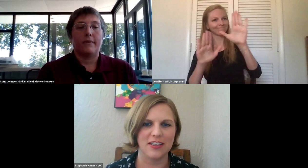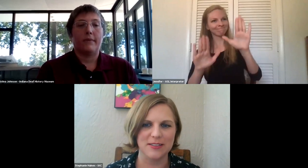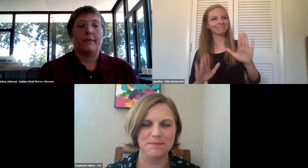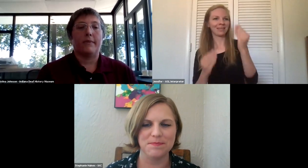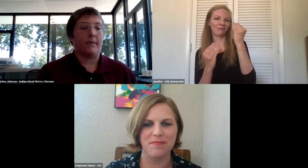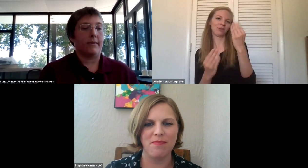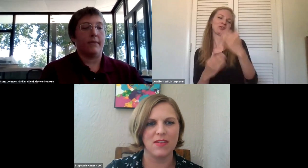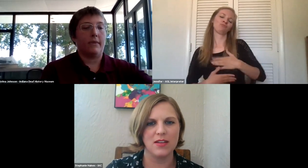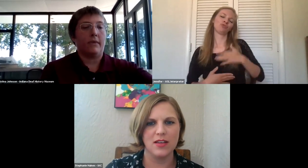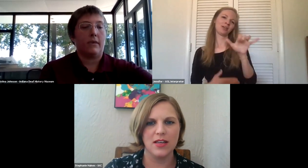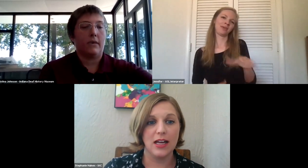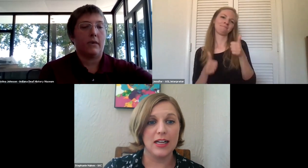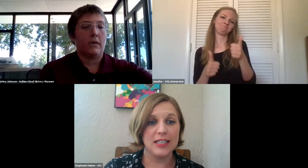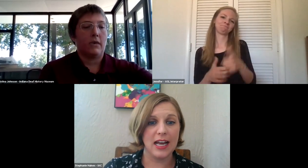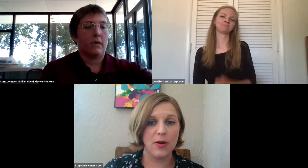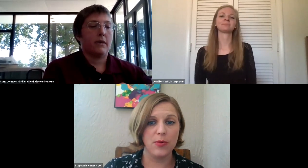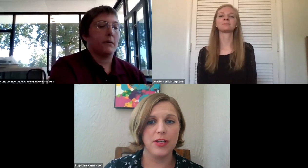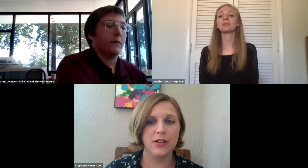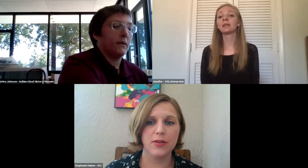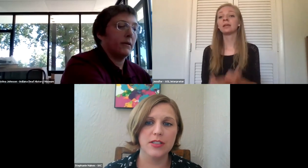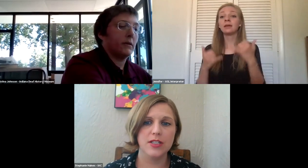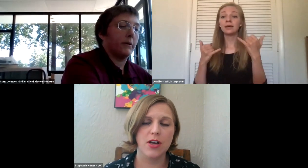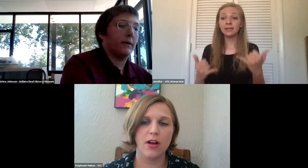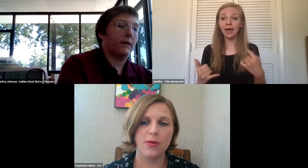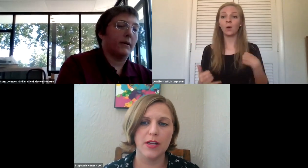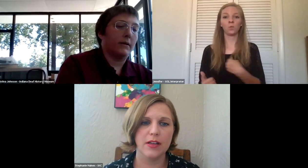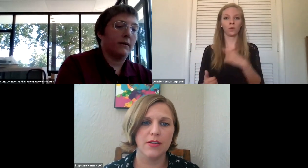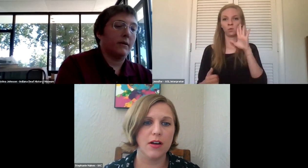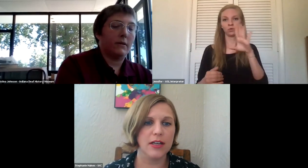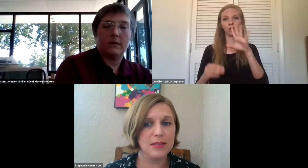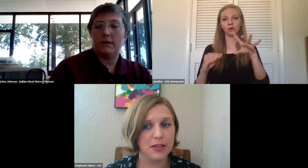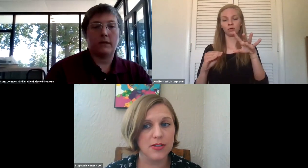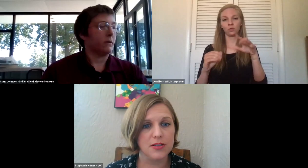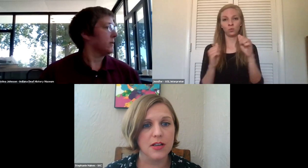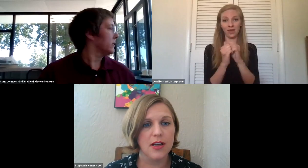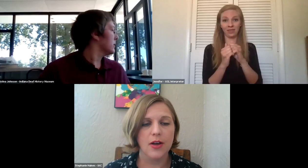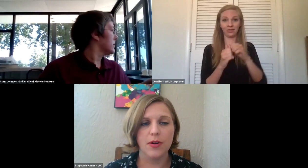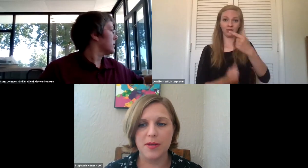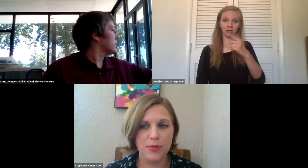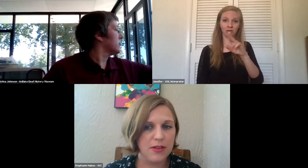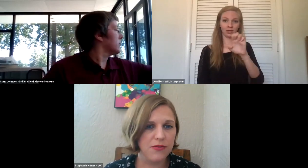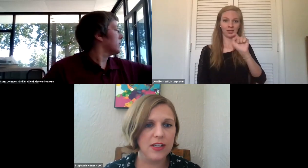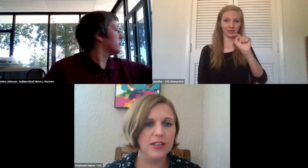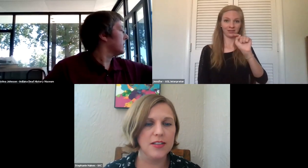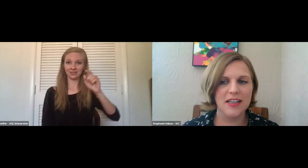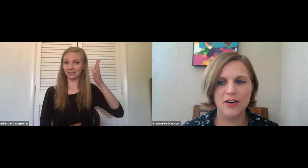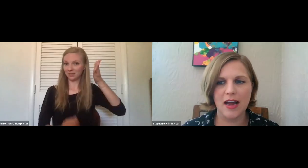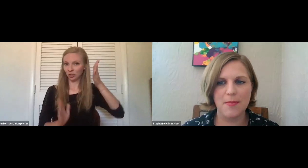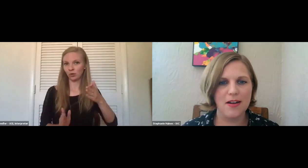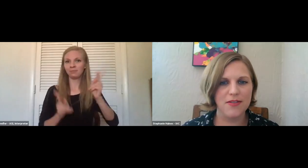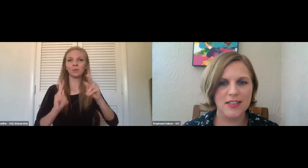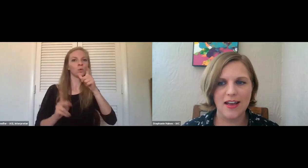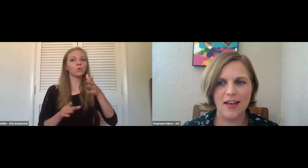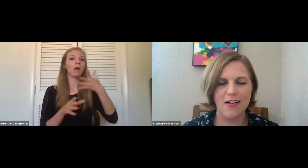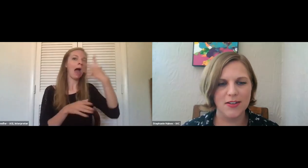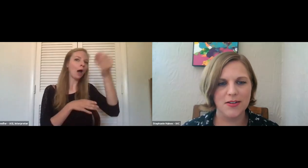Appreciate it. Now we are going to talk with our guest speakers who are people in the field, making art